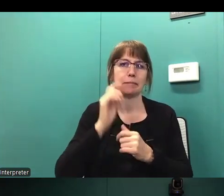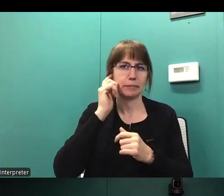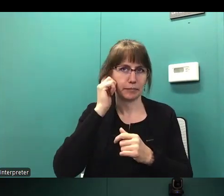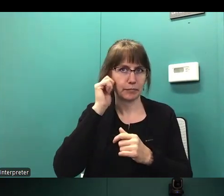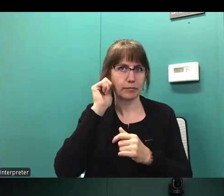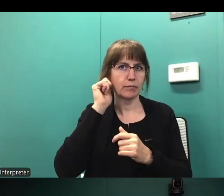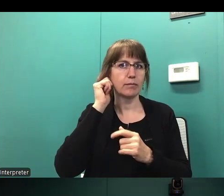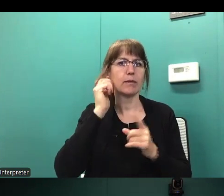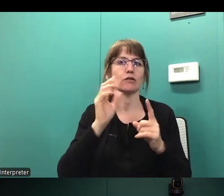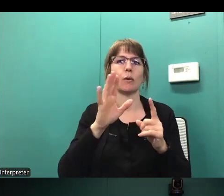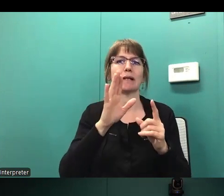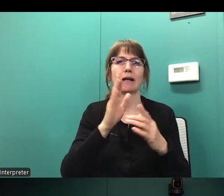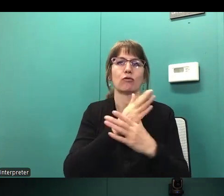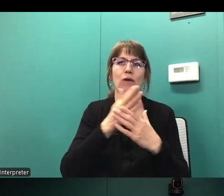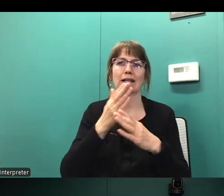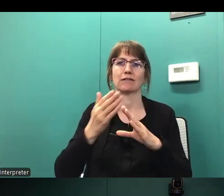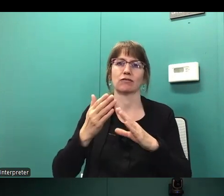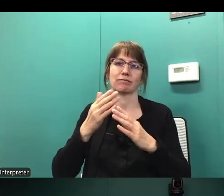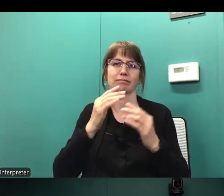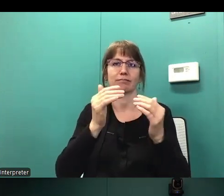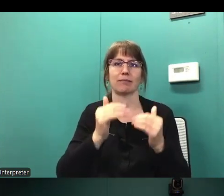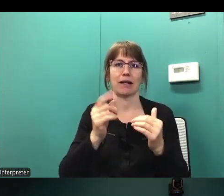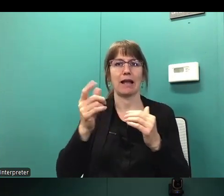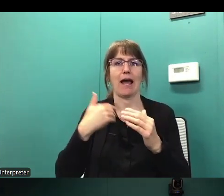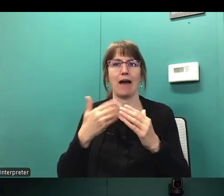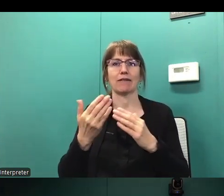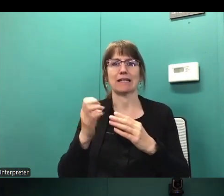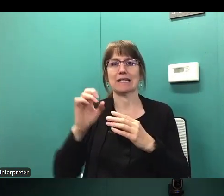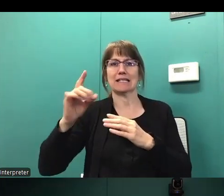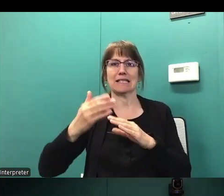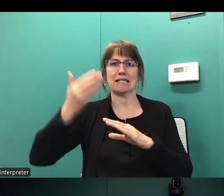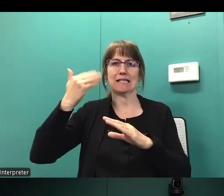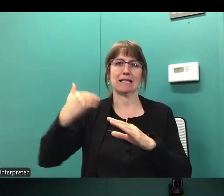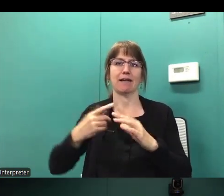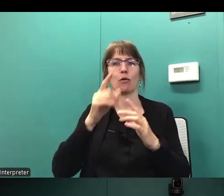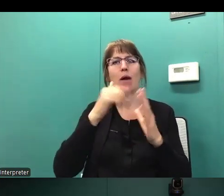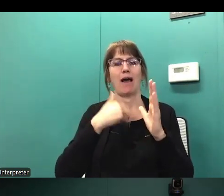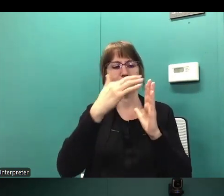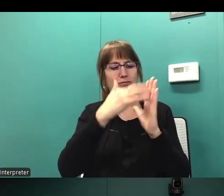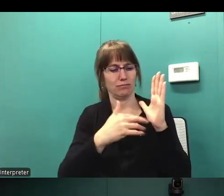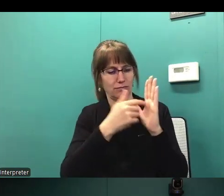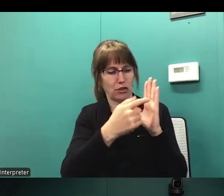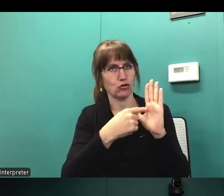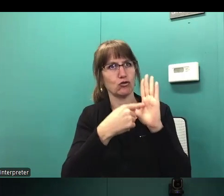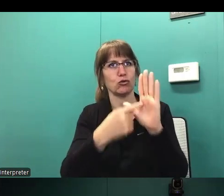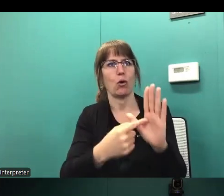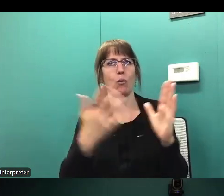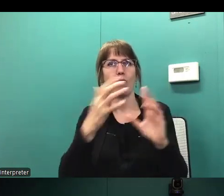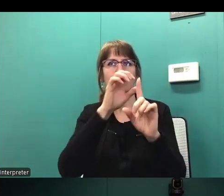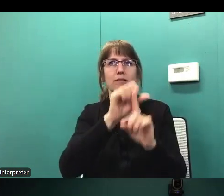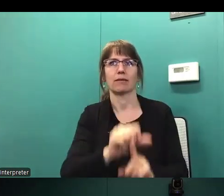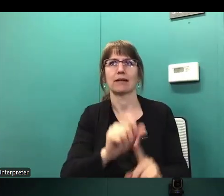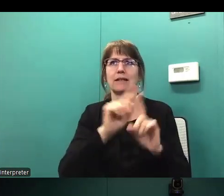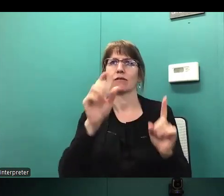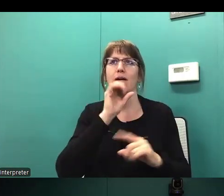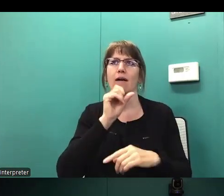there's a range, they should be using the past tense ed. And so this information can really help guide where you want a child to go. Because we have